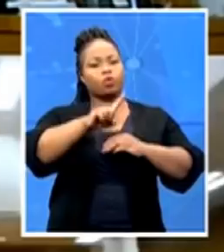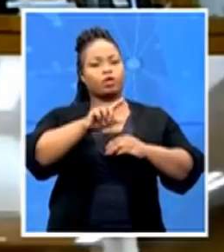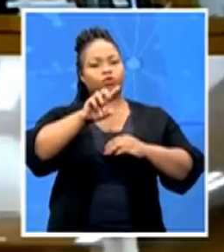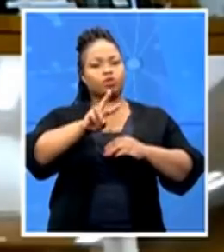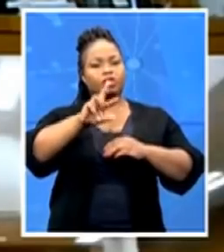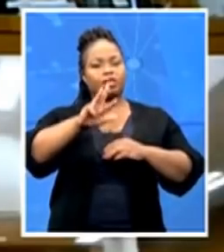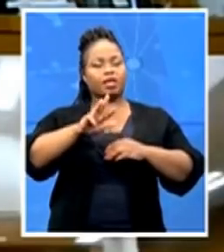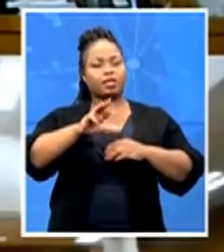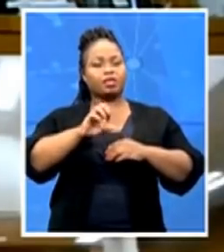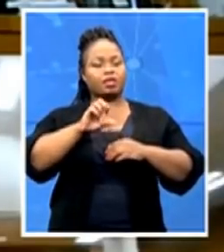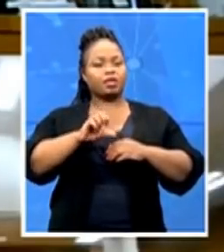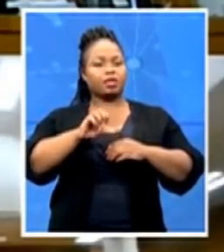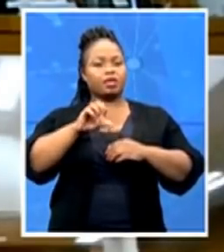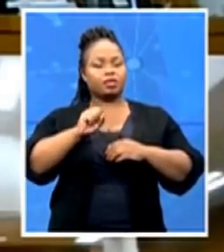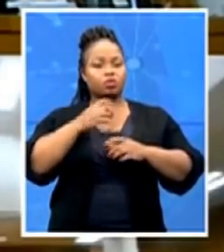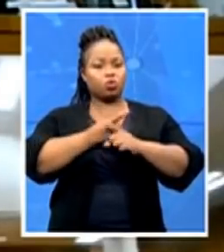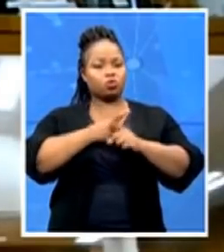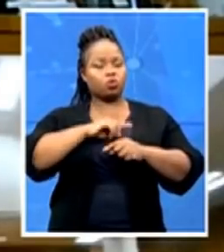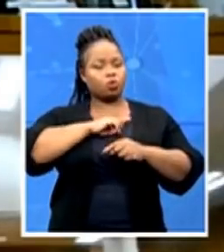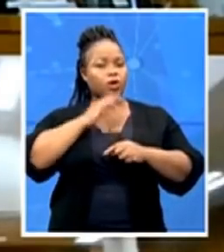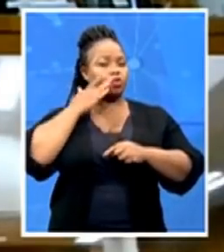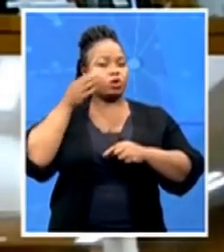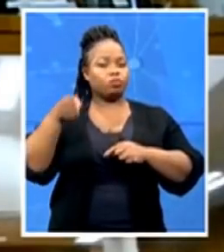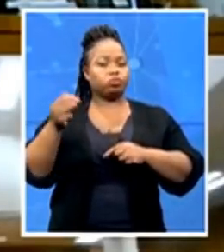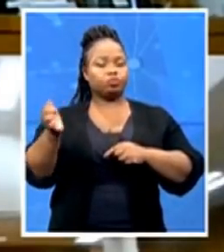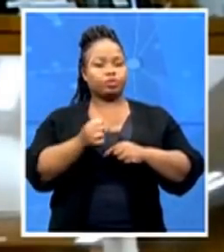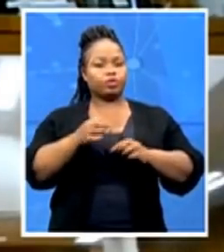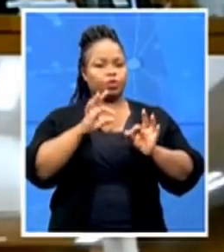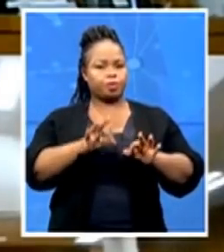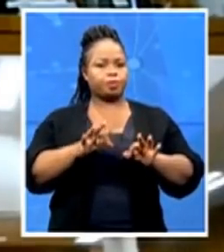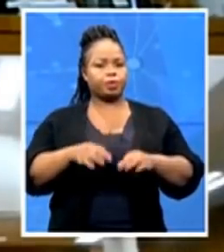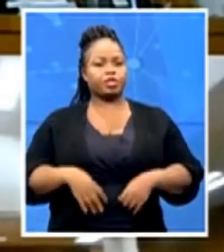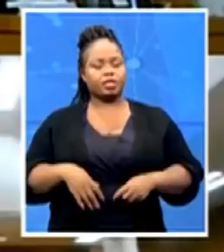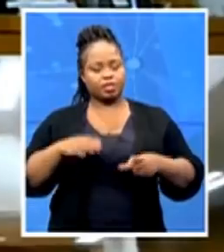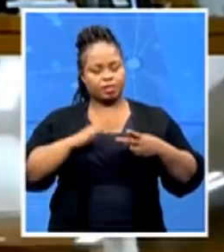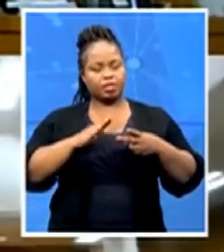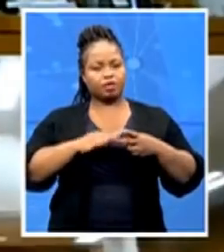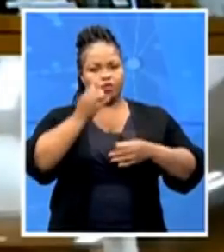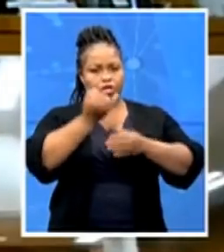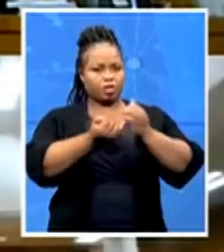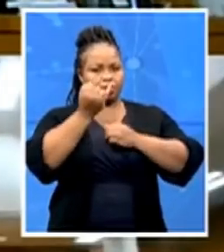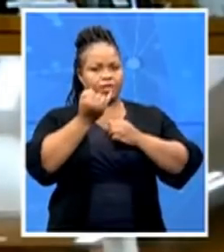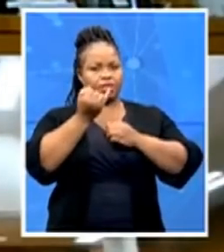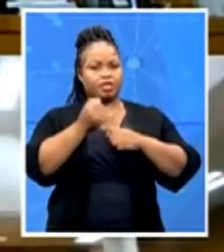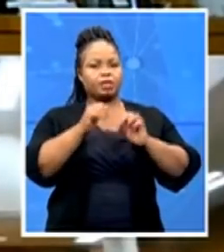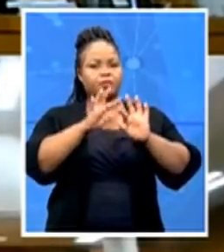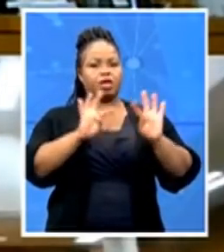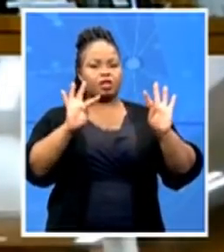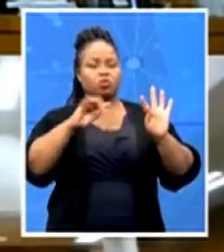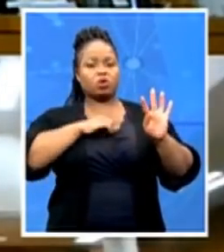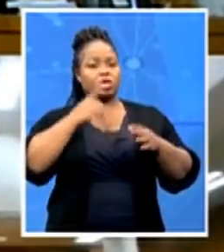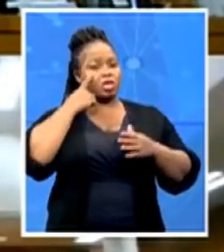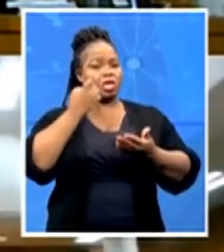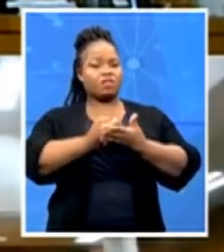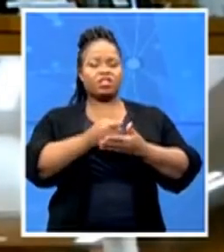order. The second is a decision by the independent panel that there is prima facie evidence substantiating the charges,